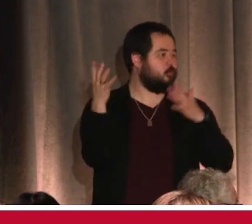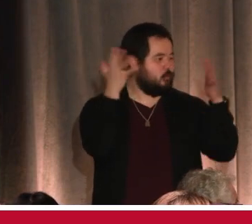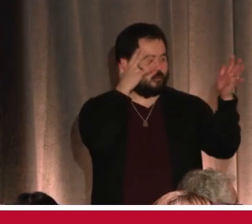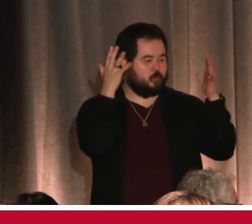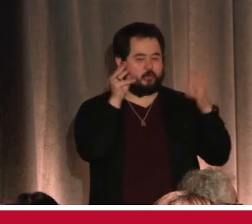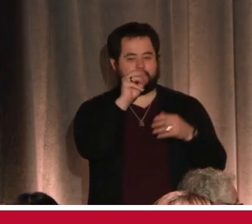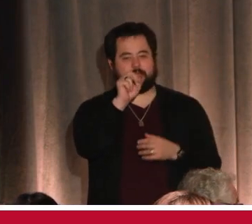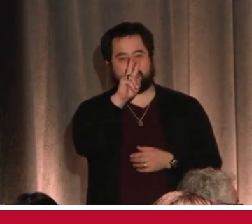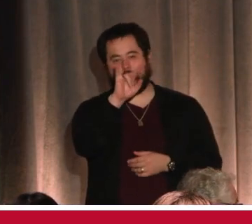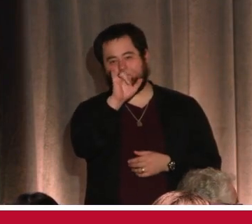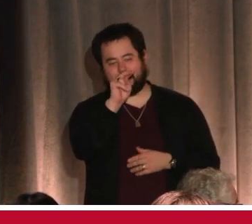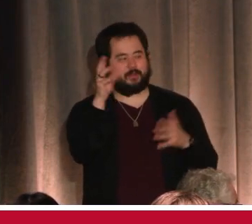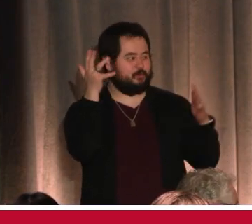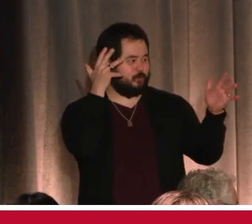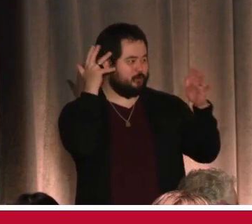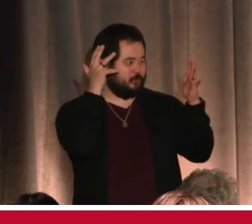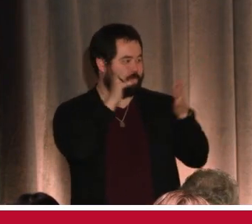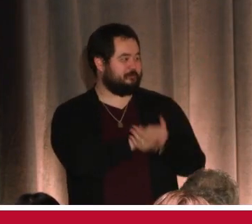Yeah.